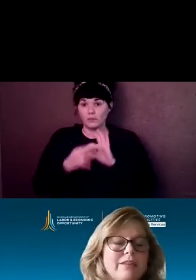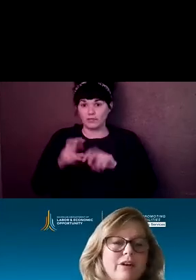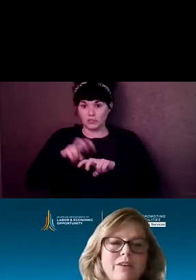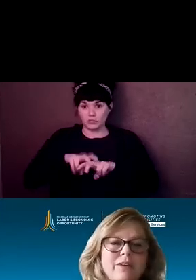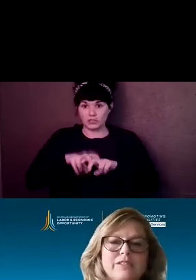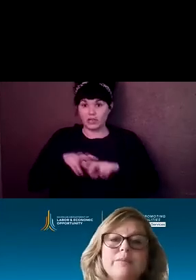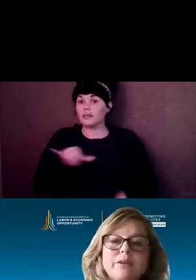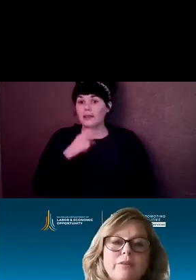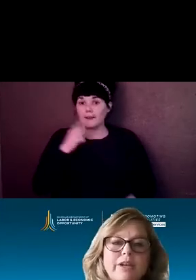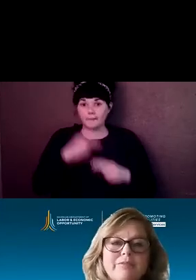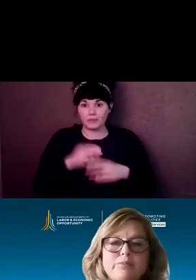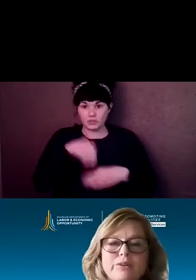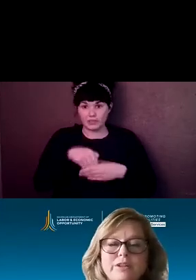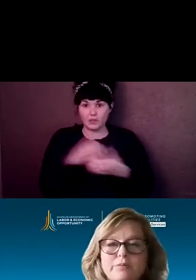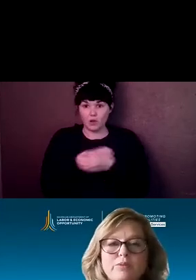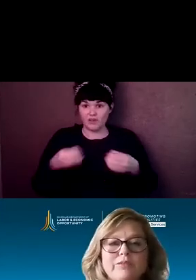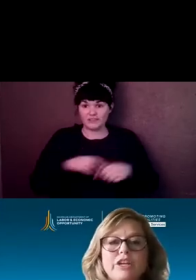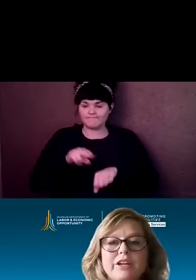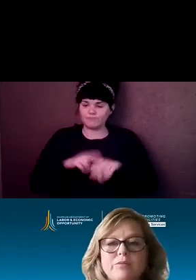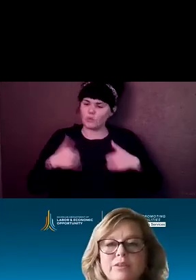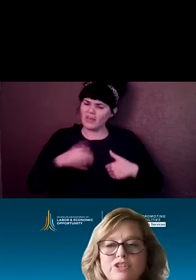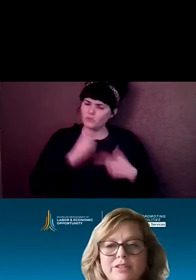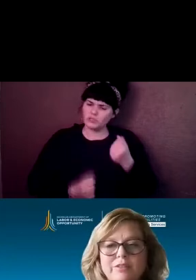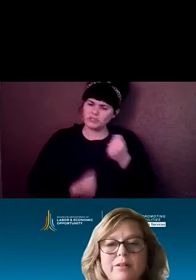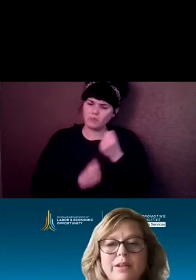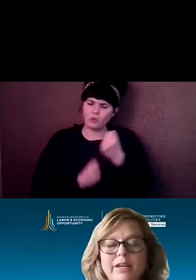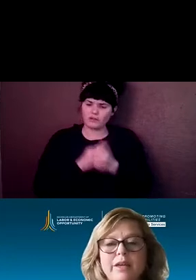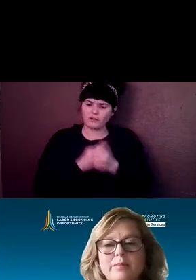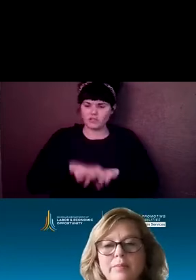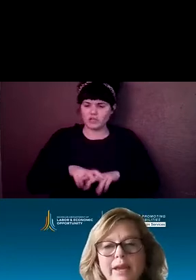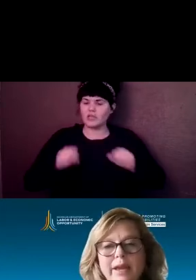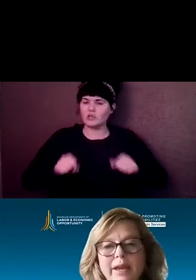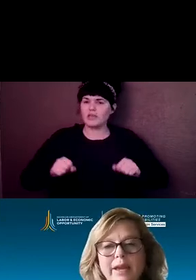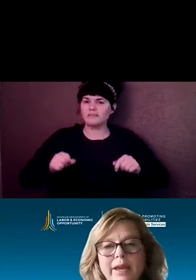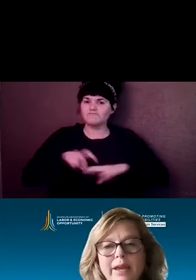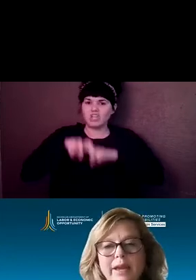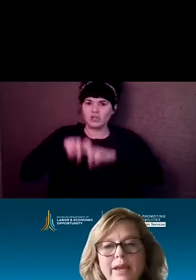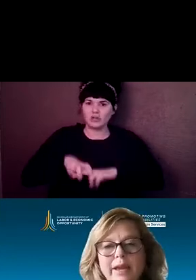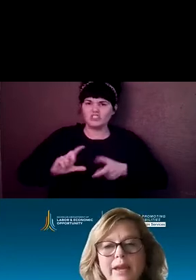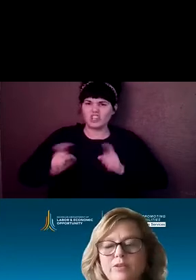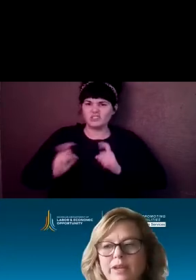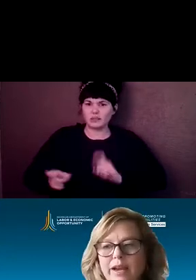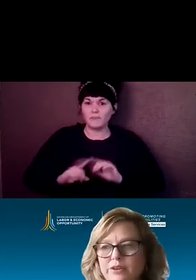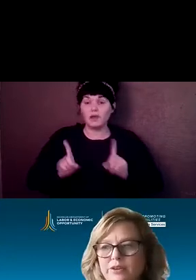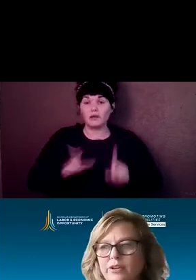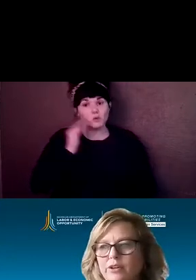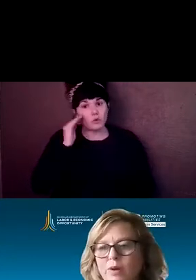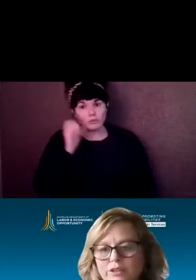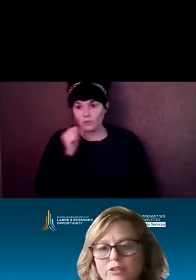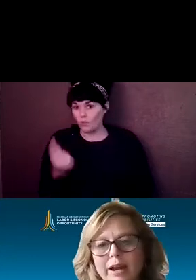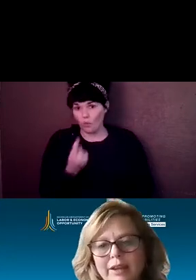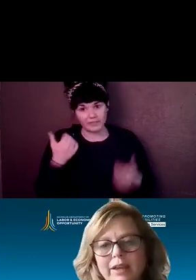said, in the office, typically we have a pretty supportive chair with adjustability, but at home we don't always have that. So again, you're going to